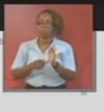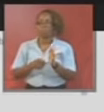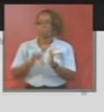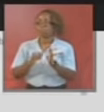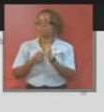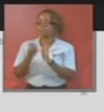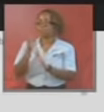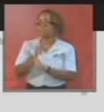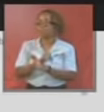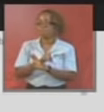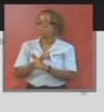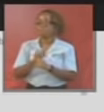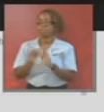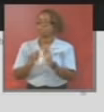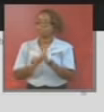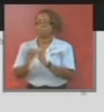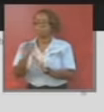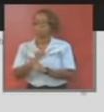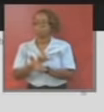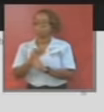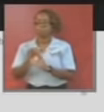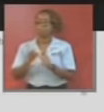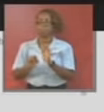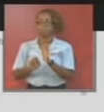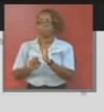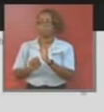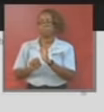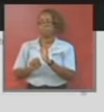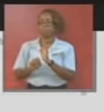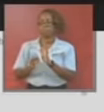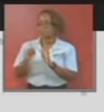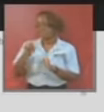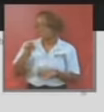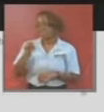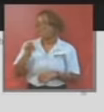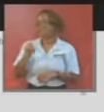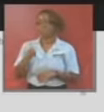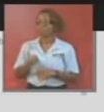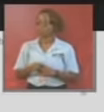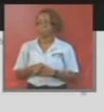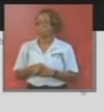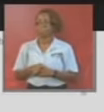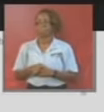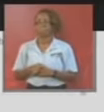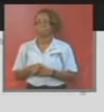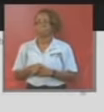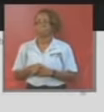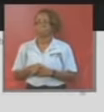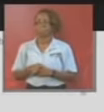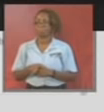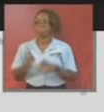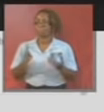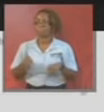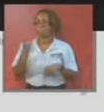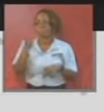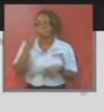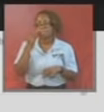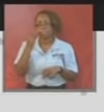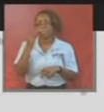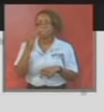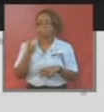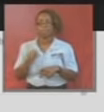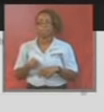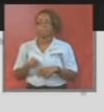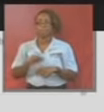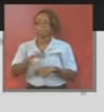would contribute to higher probabilities of infected people coming into contact with susceptible people, and that